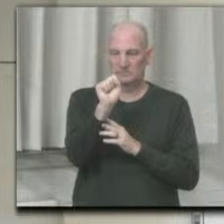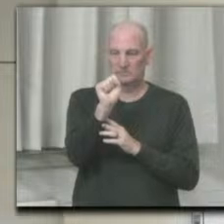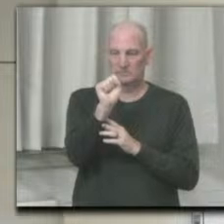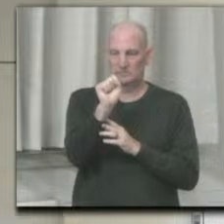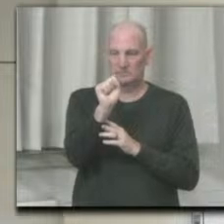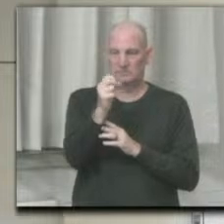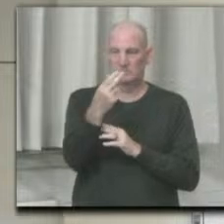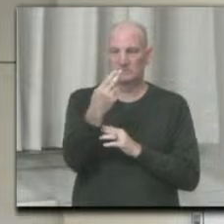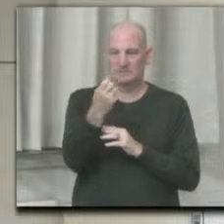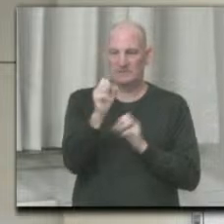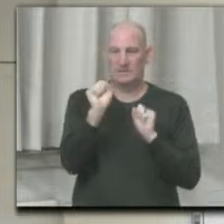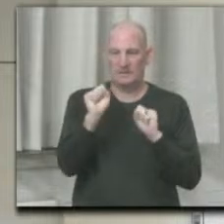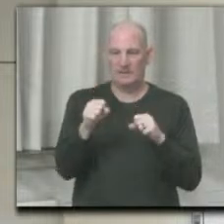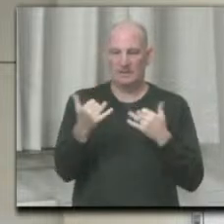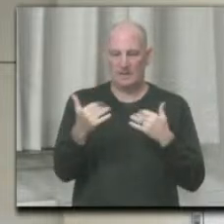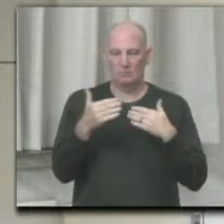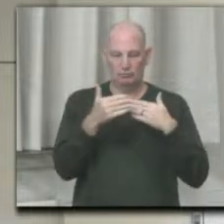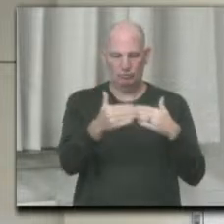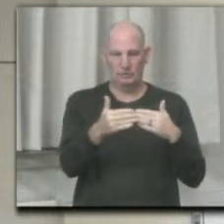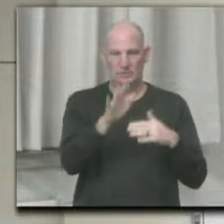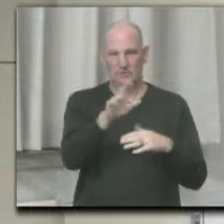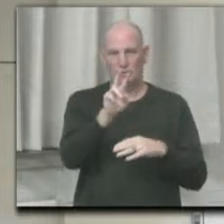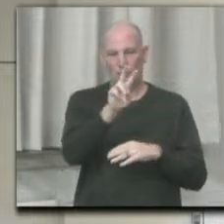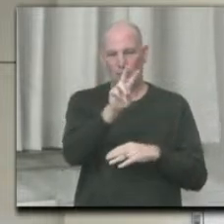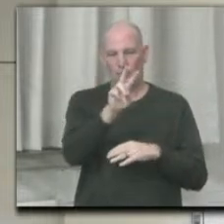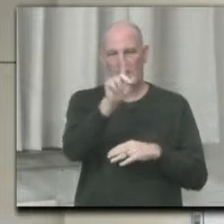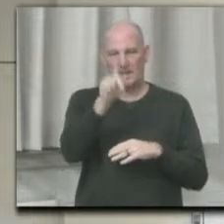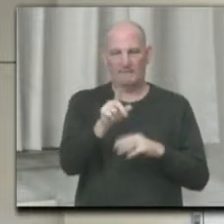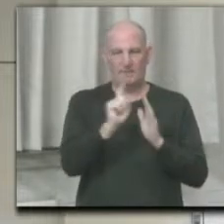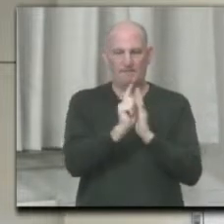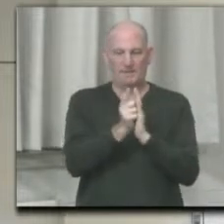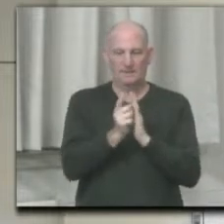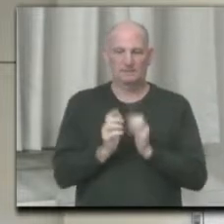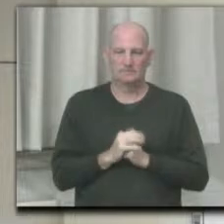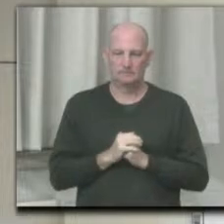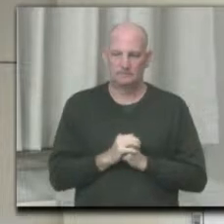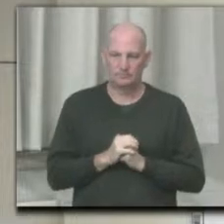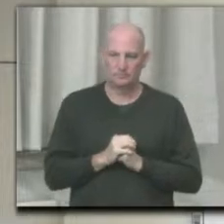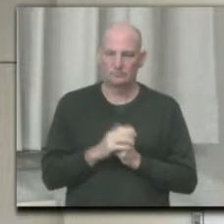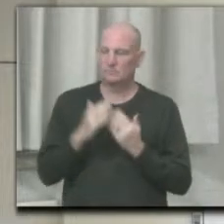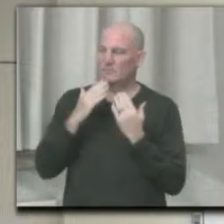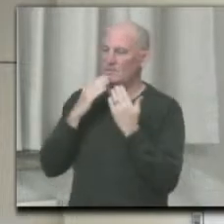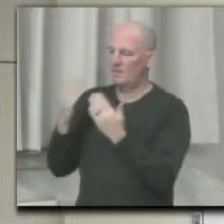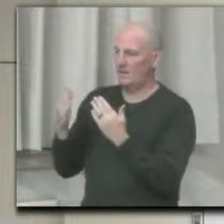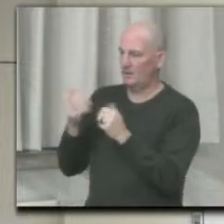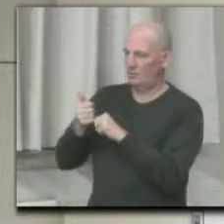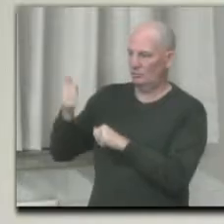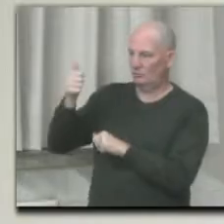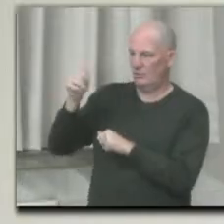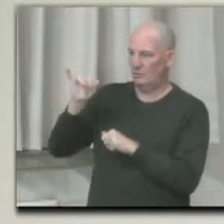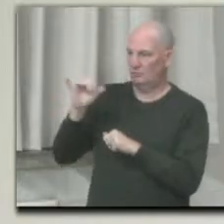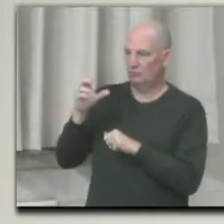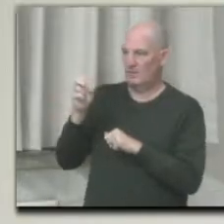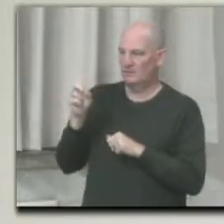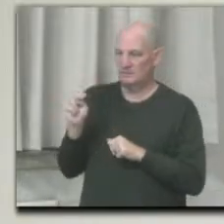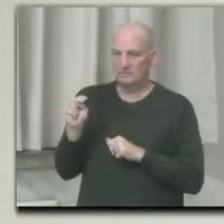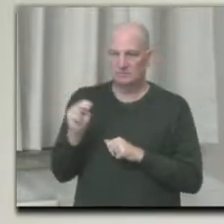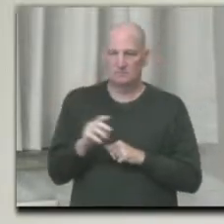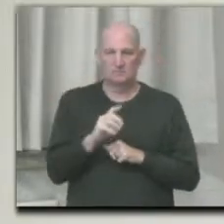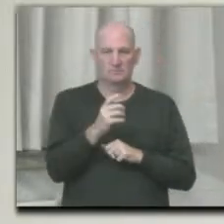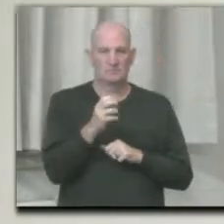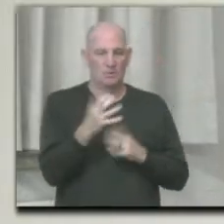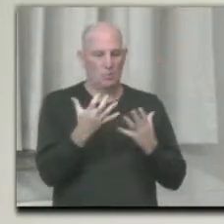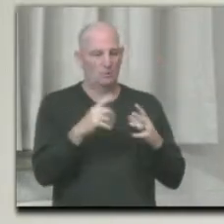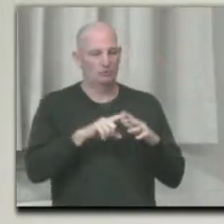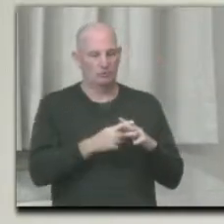And he can now proceed with his 2.5 minutes remarks. Thank you. Thank you so much, Chair Jackson. Dear colleagues, I